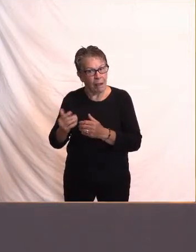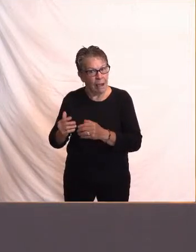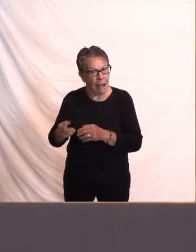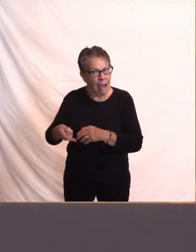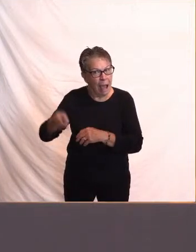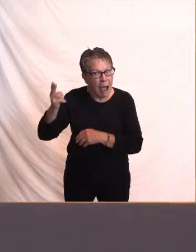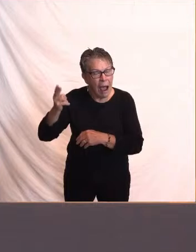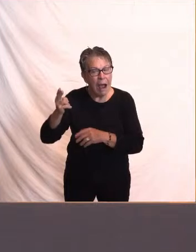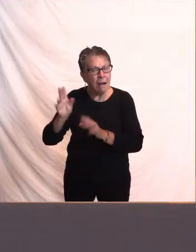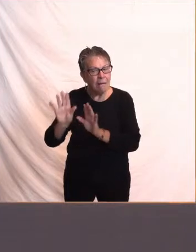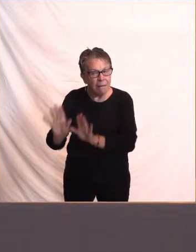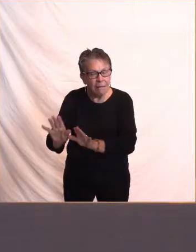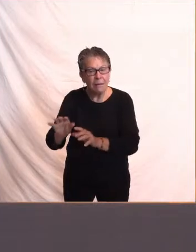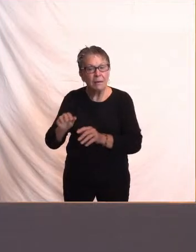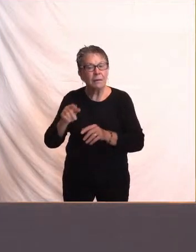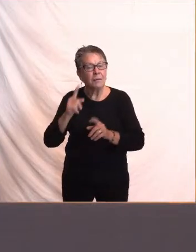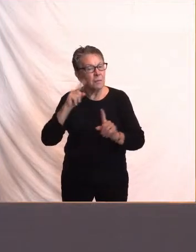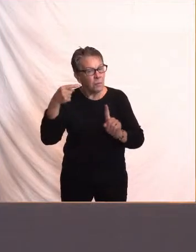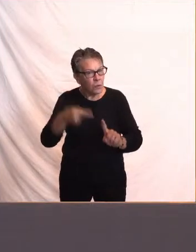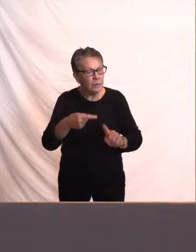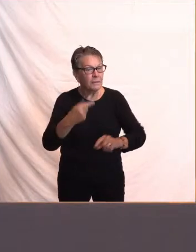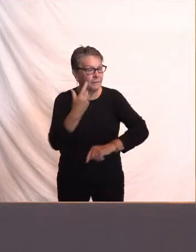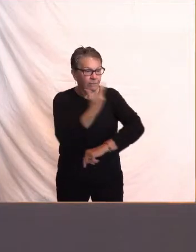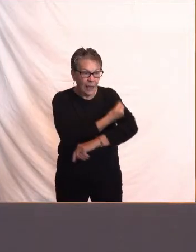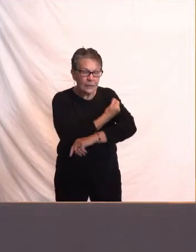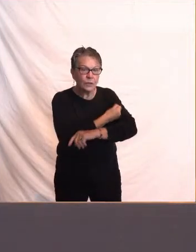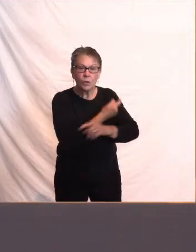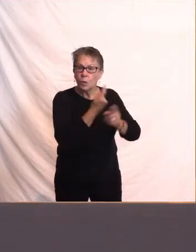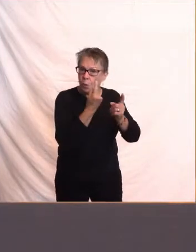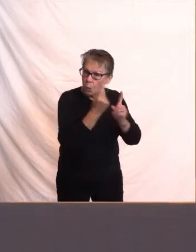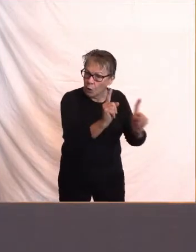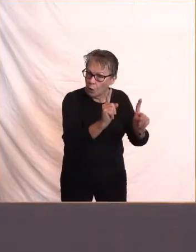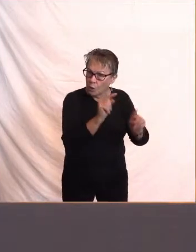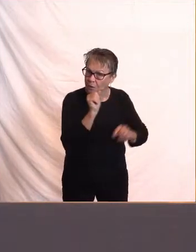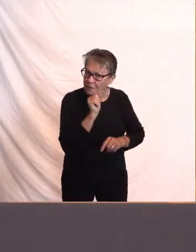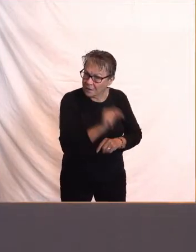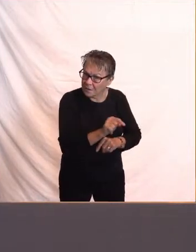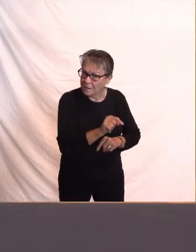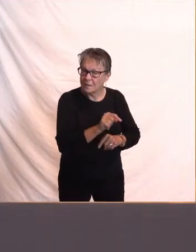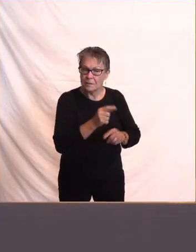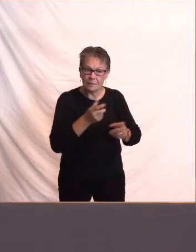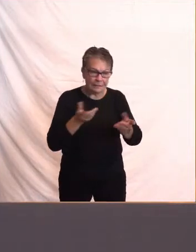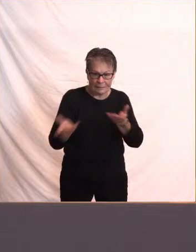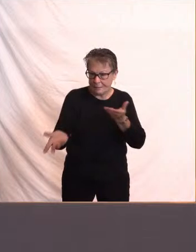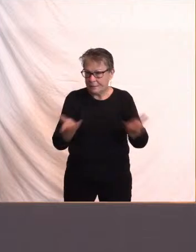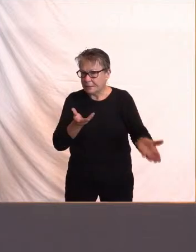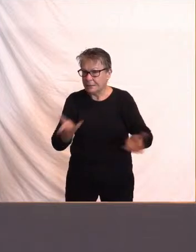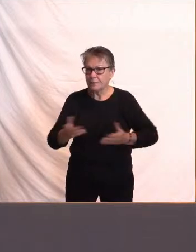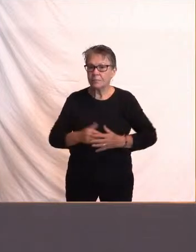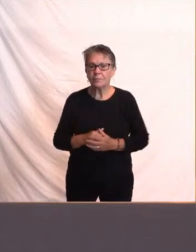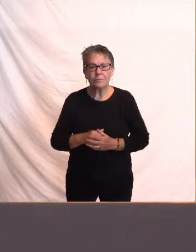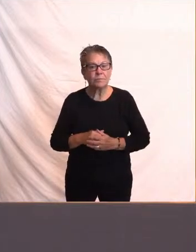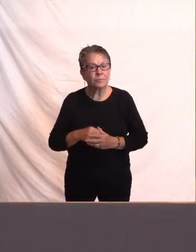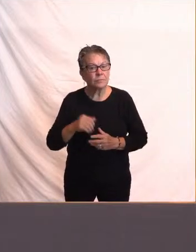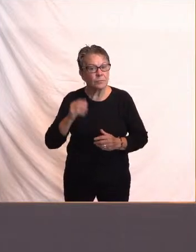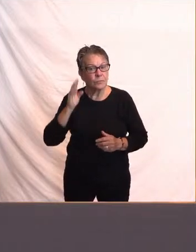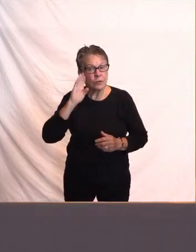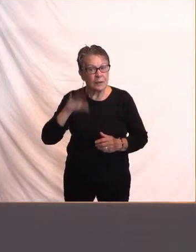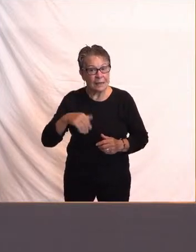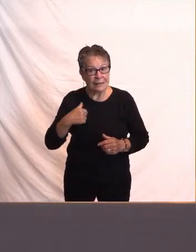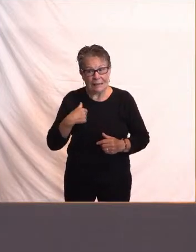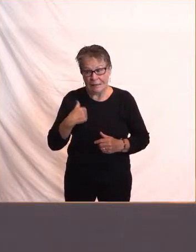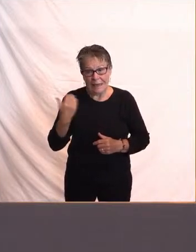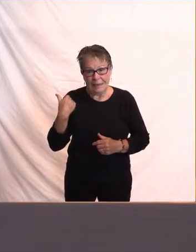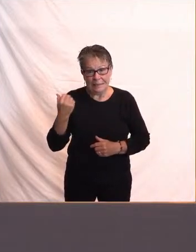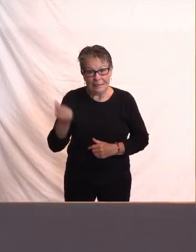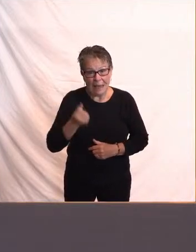Saturday night would be an example of this. God willing, nothing comes out of it. But Tammy and I wore our mask into our table, and we were hanging at our table with folks we